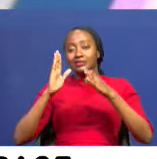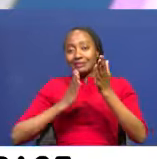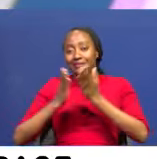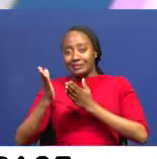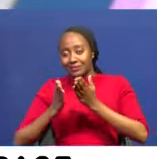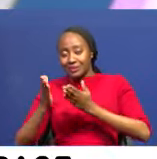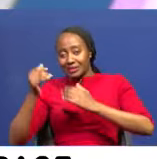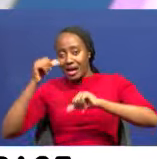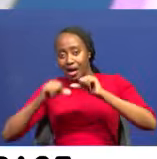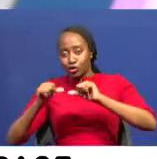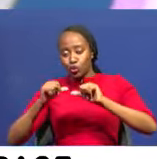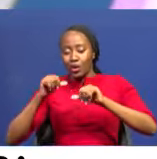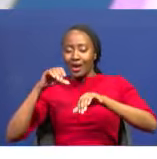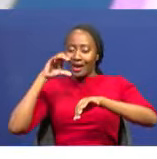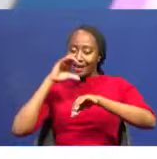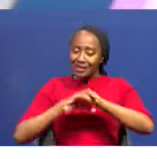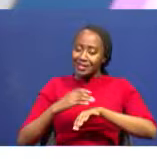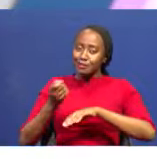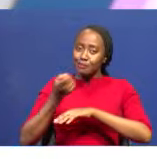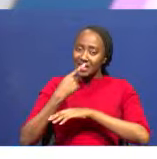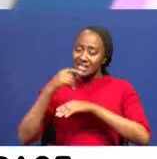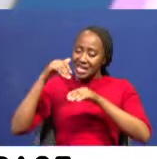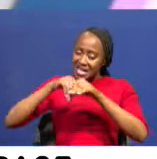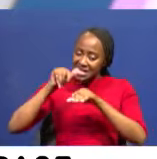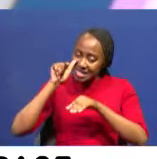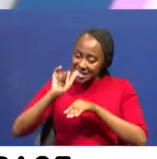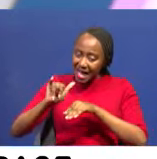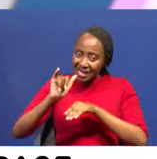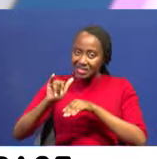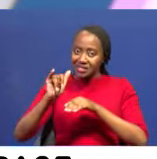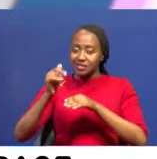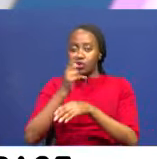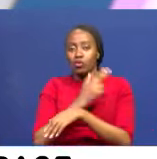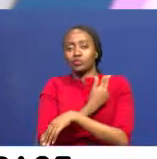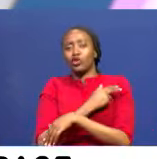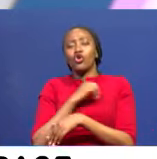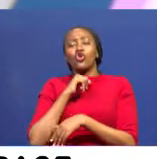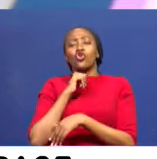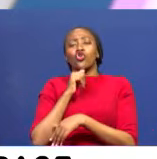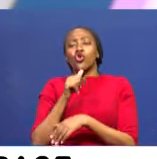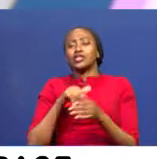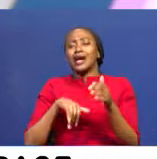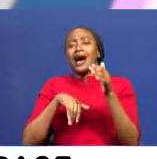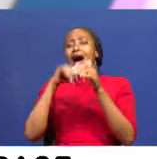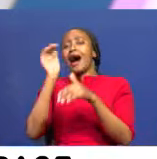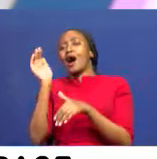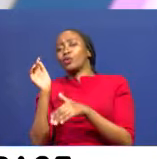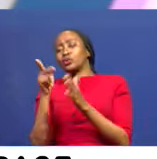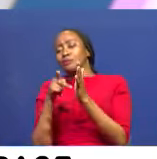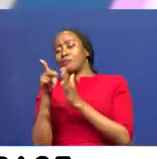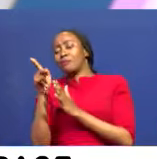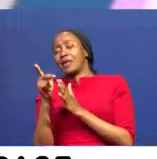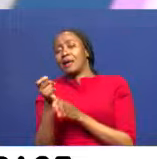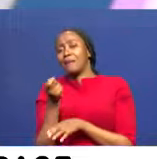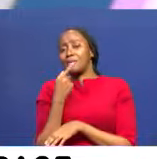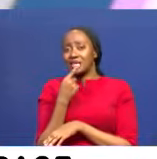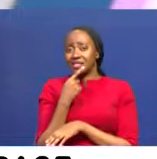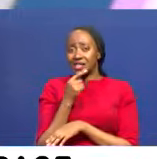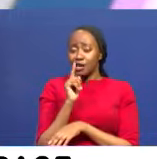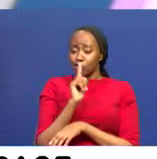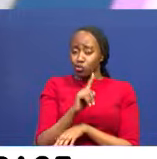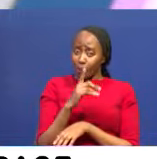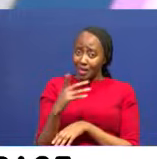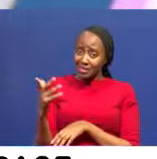are able now to get medicines within that channel, and they don't have to now go out and buy medicines. Because one thing that people